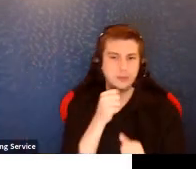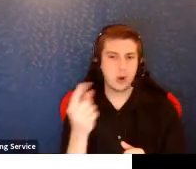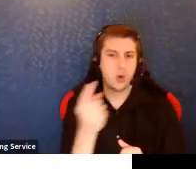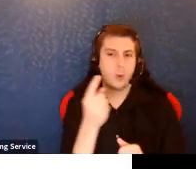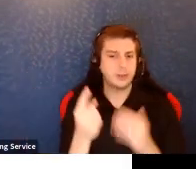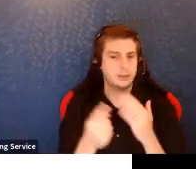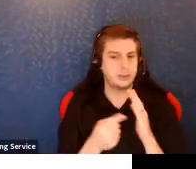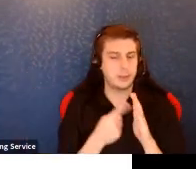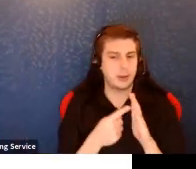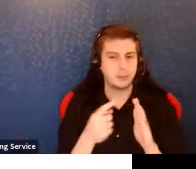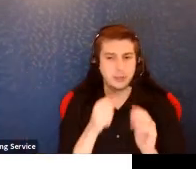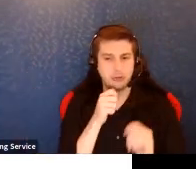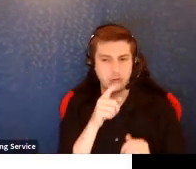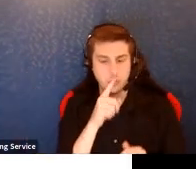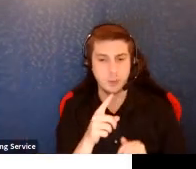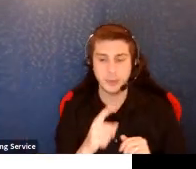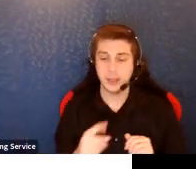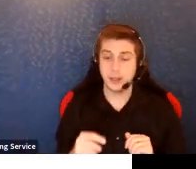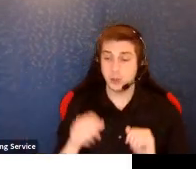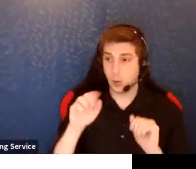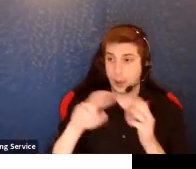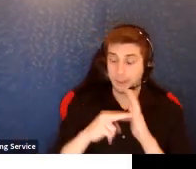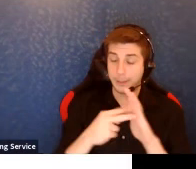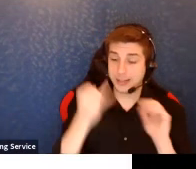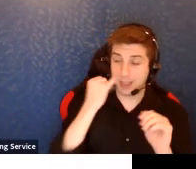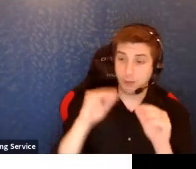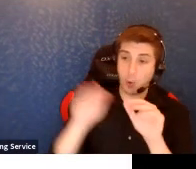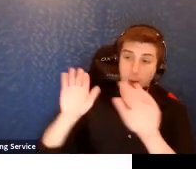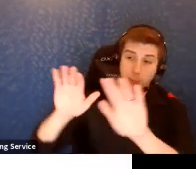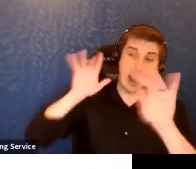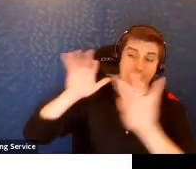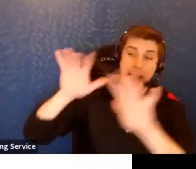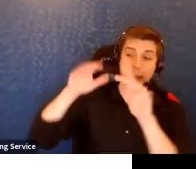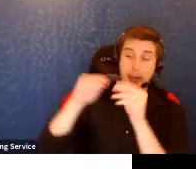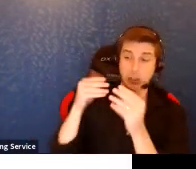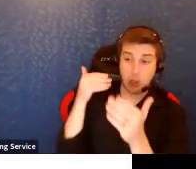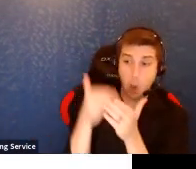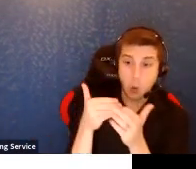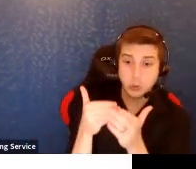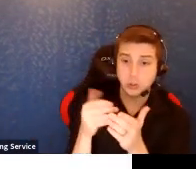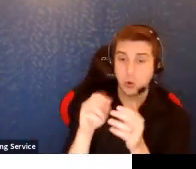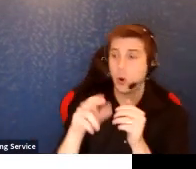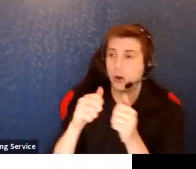cannot judge an object by its luminosity. In fact, when we do our flight operations,